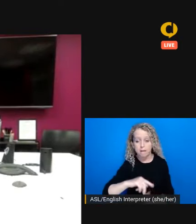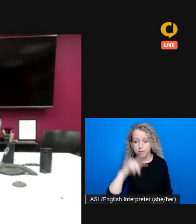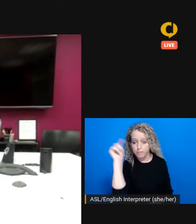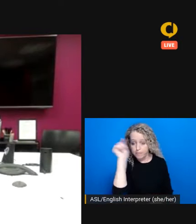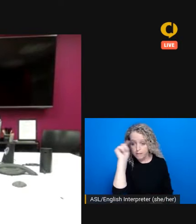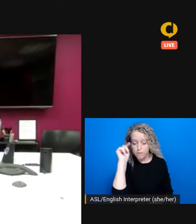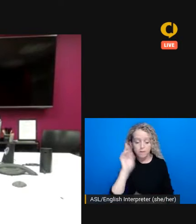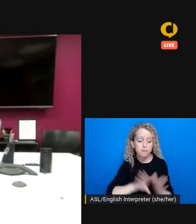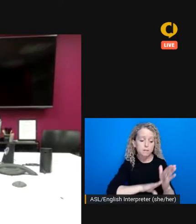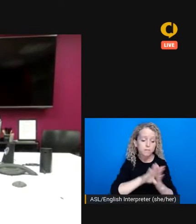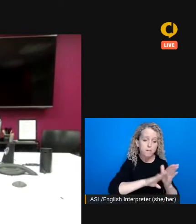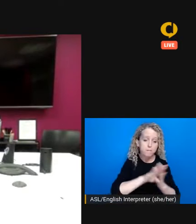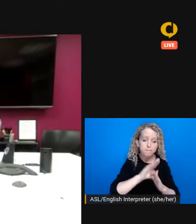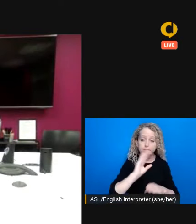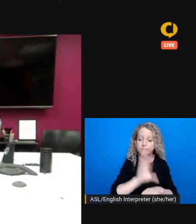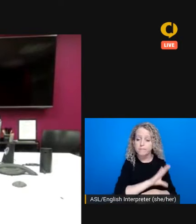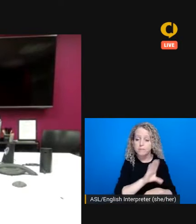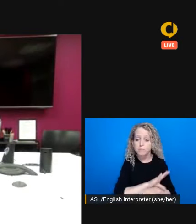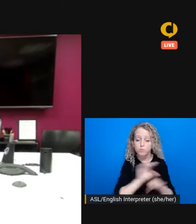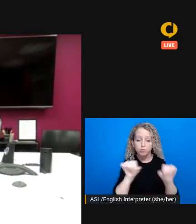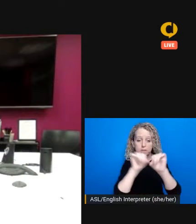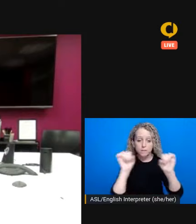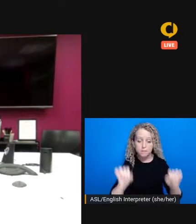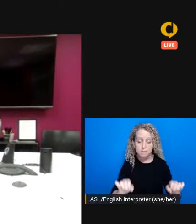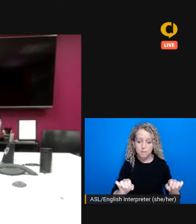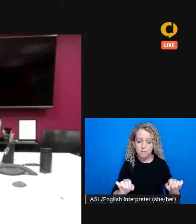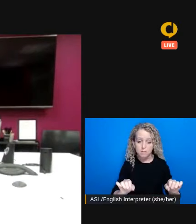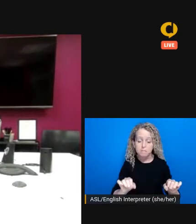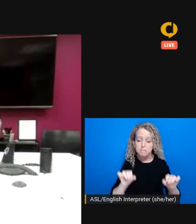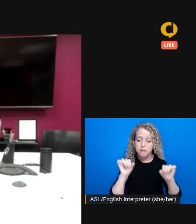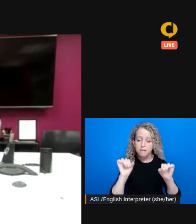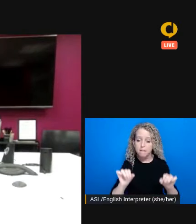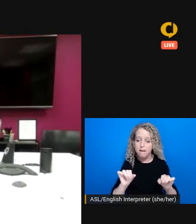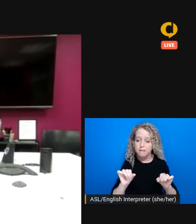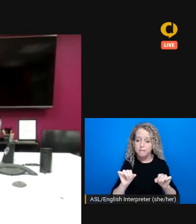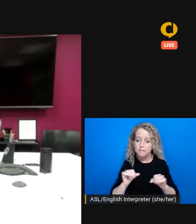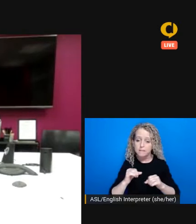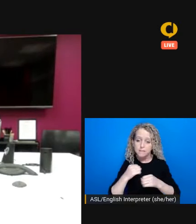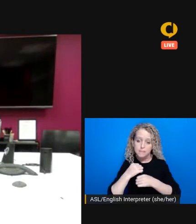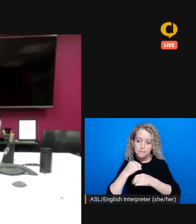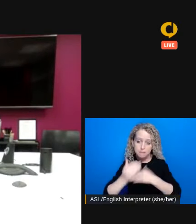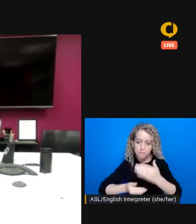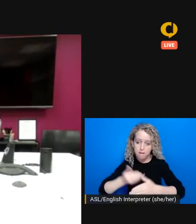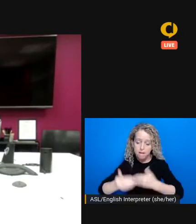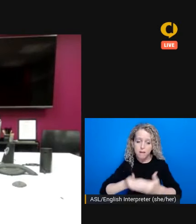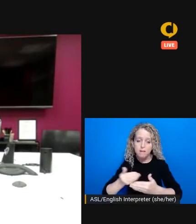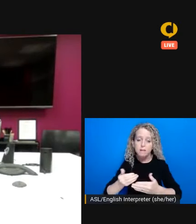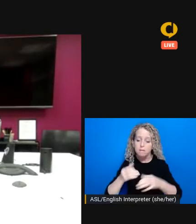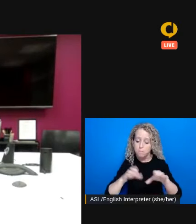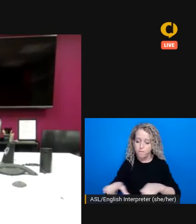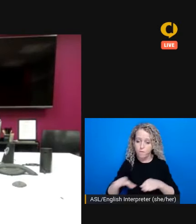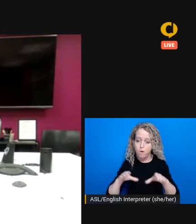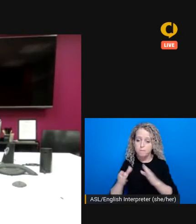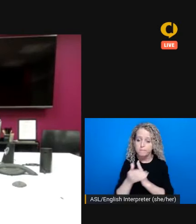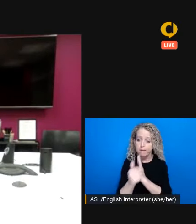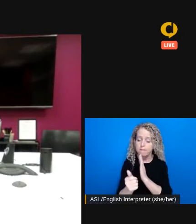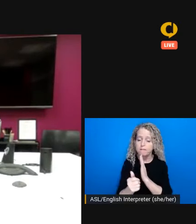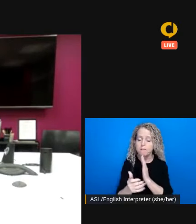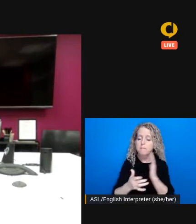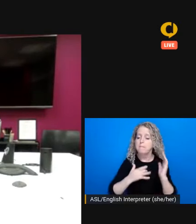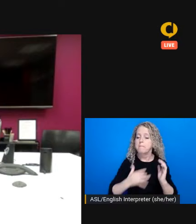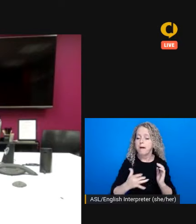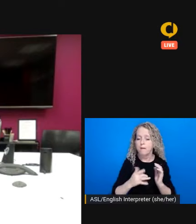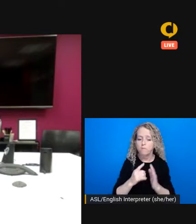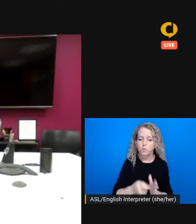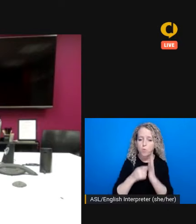of computer systems able to simulate and perform tasks that normally require human intelligence.